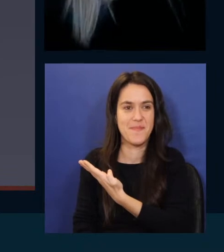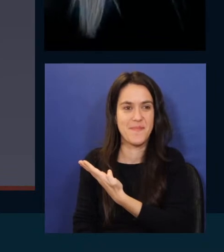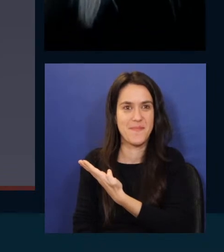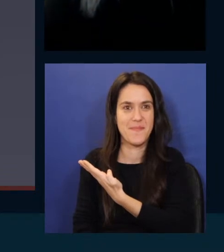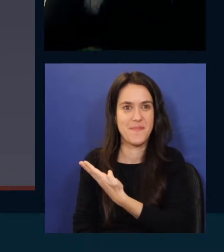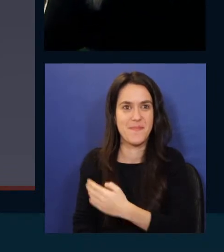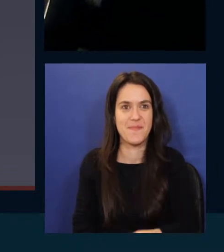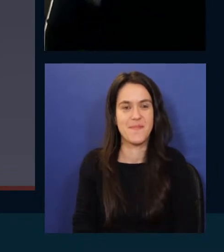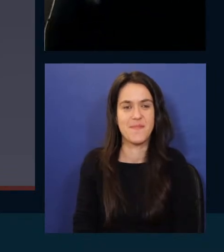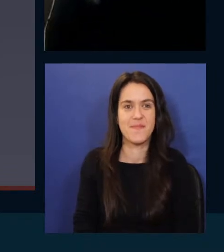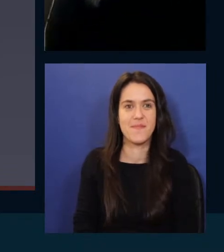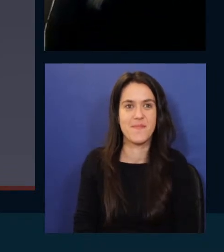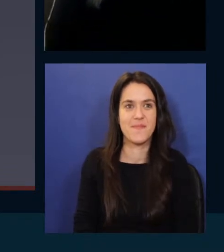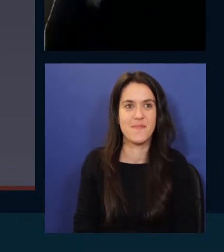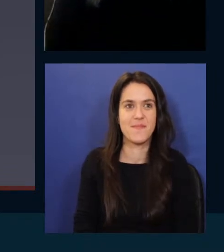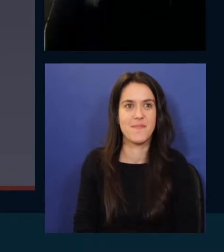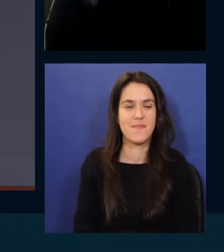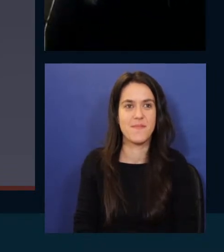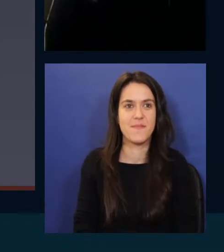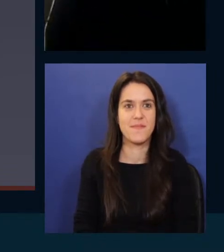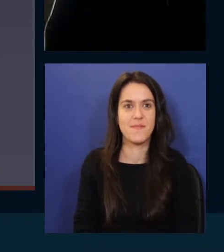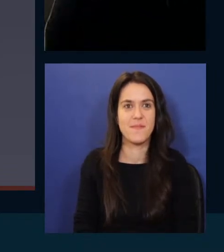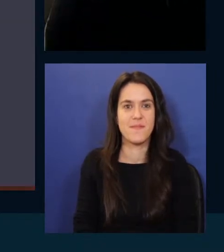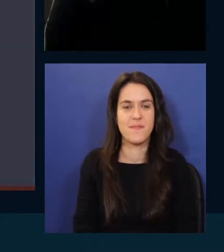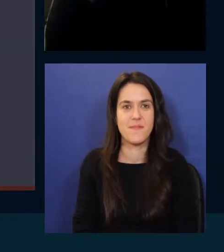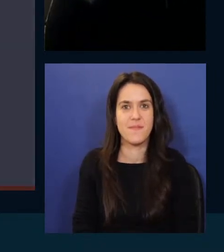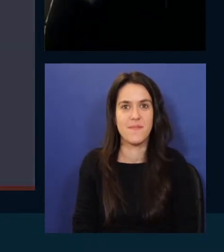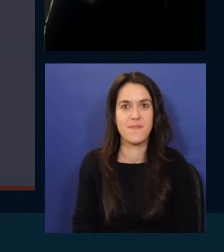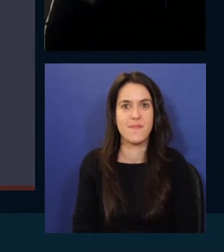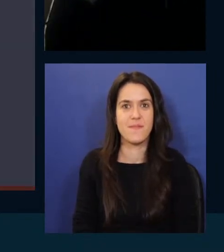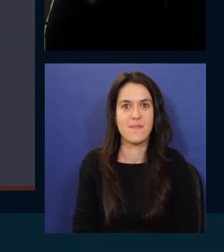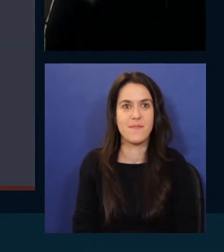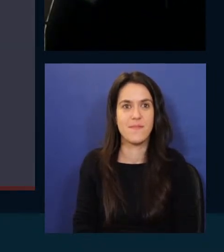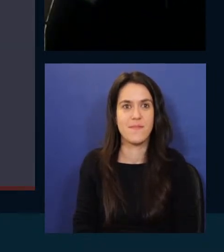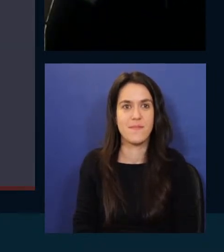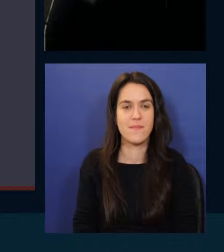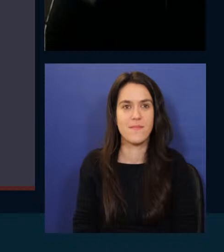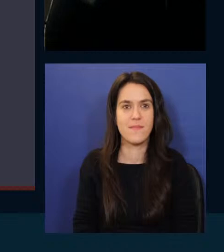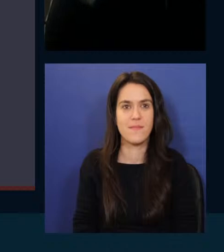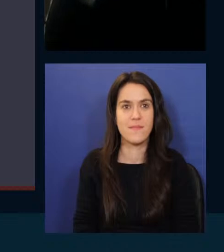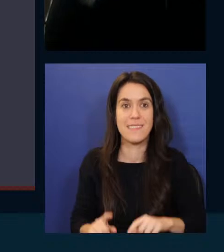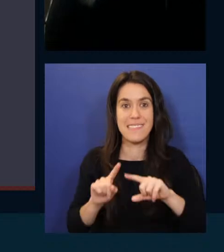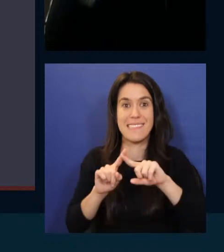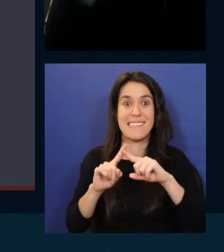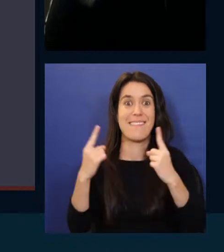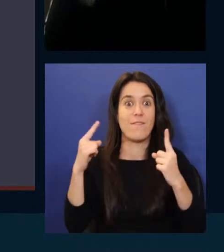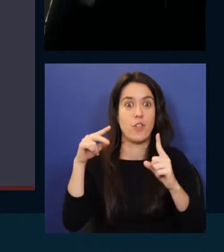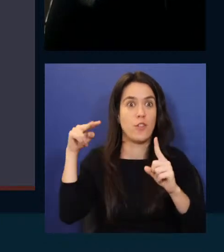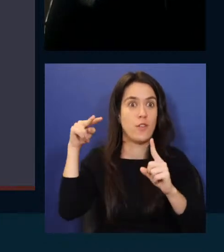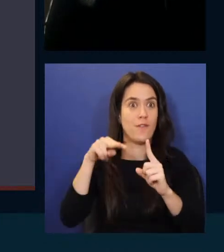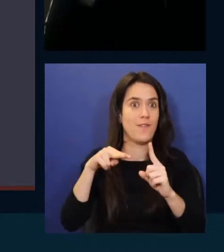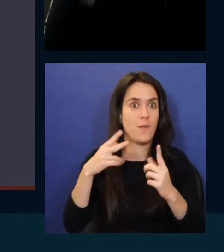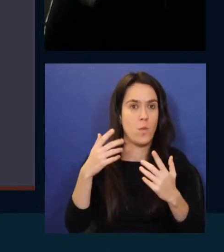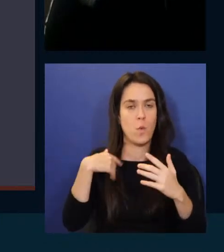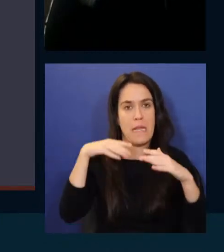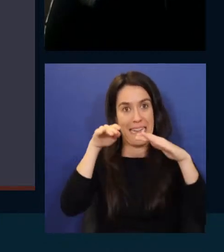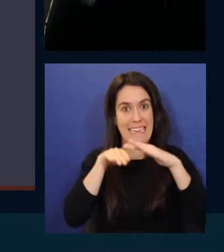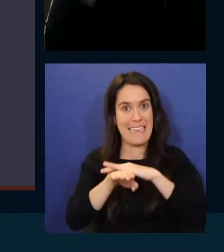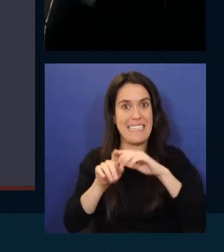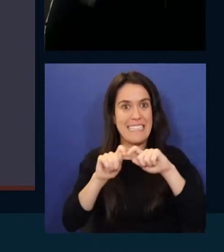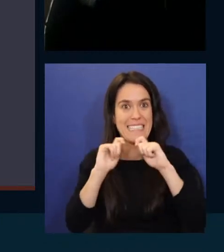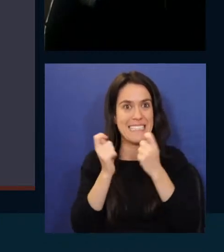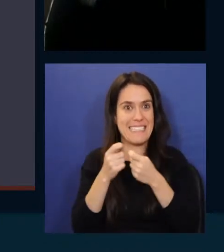that's meetings, where we do spend a lot of time these days. And in this